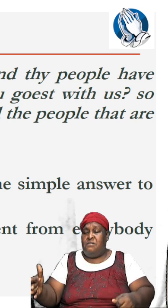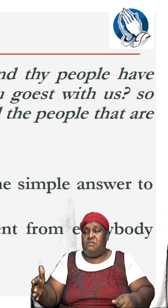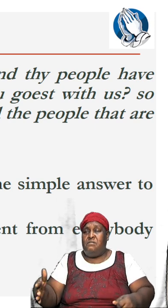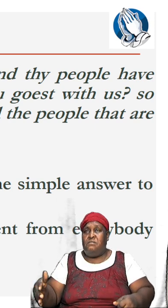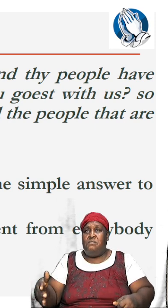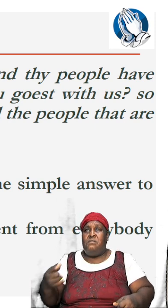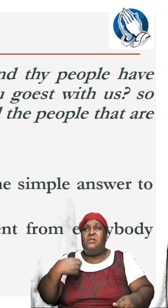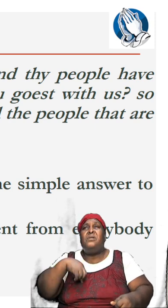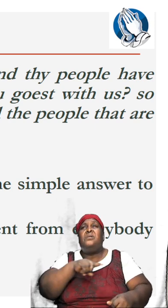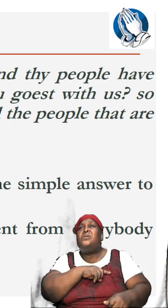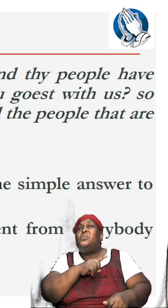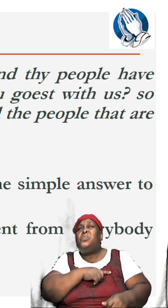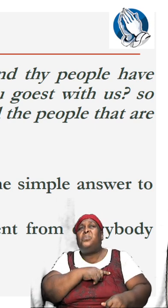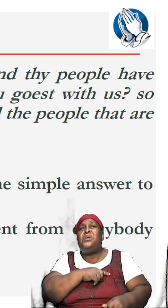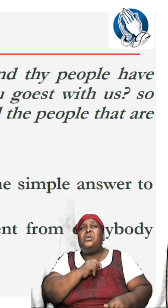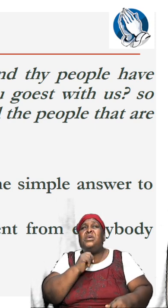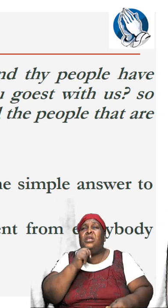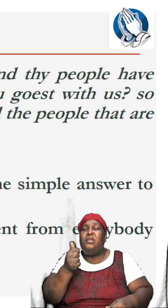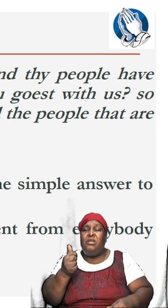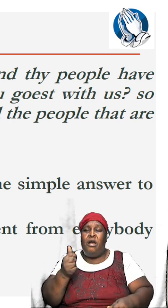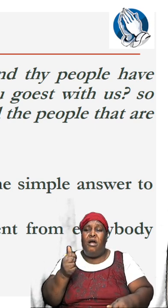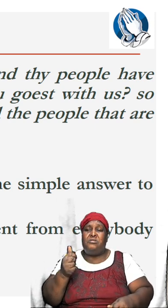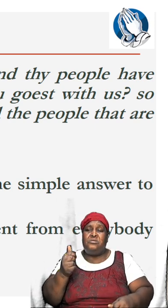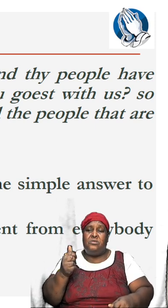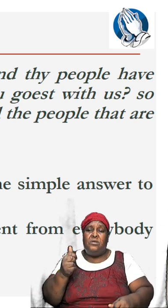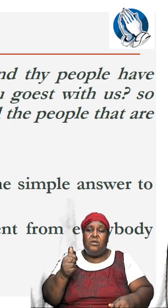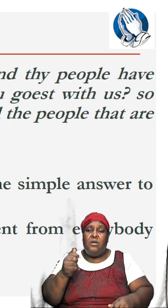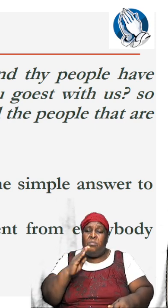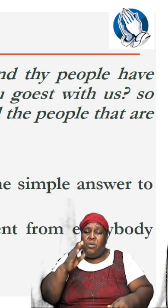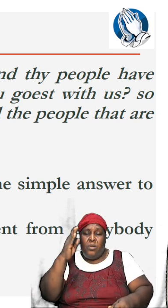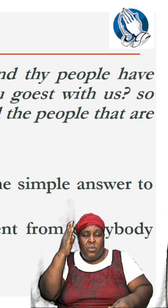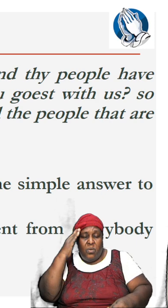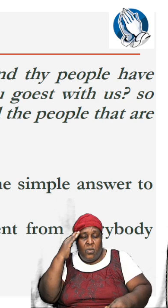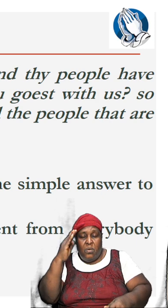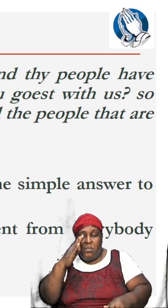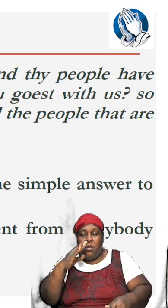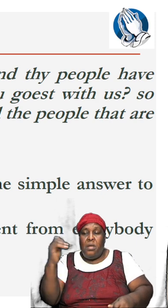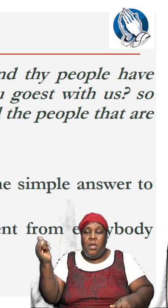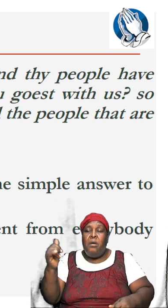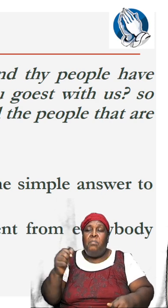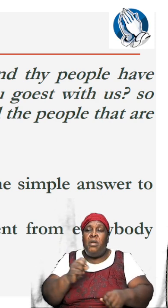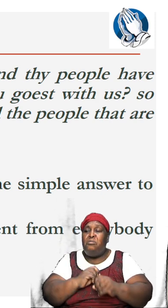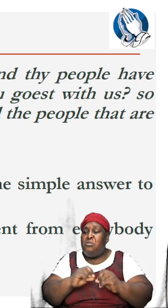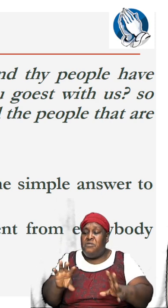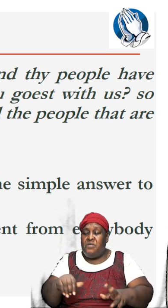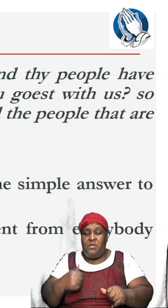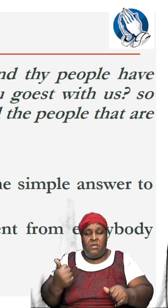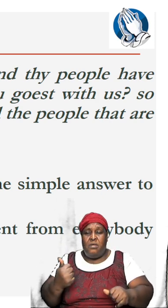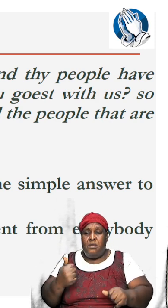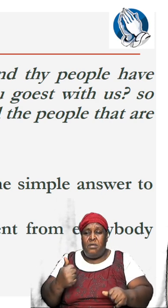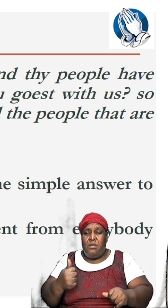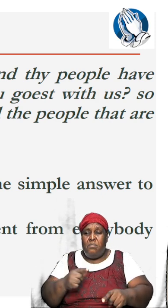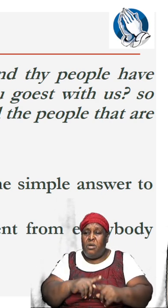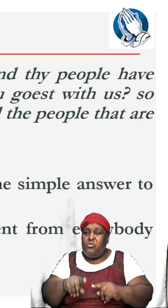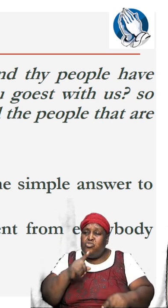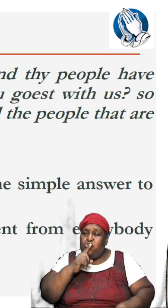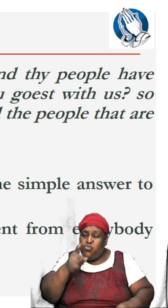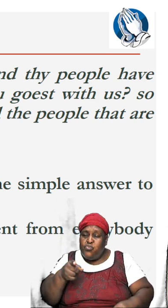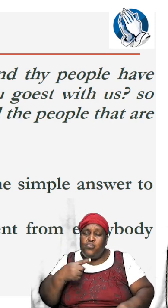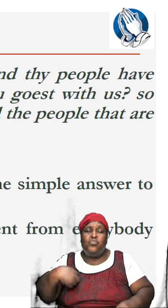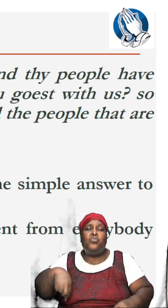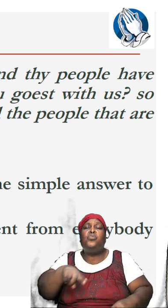We should never aim to be known by anything else but by the fact that